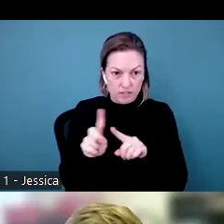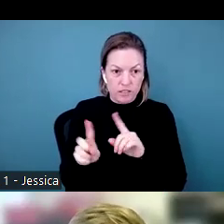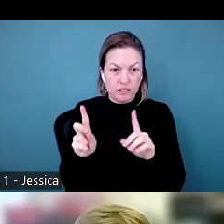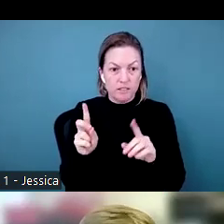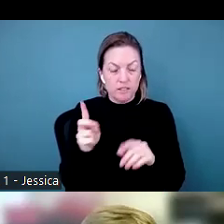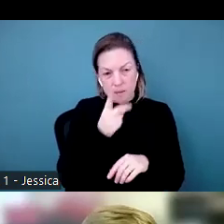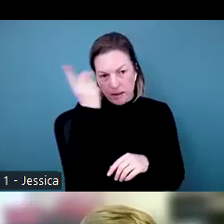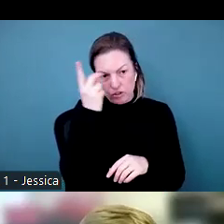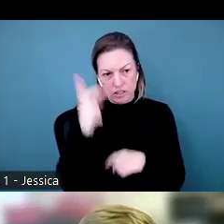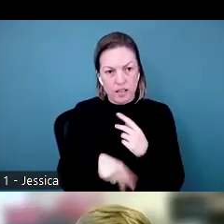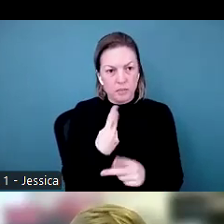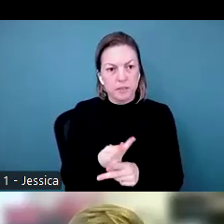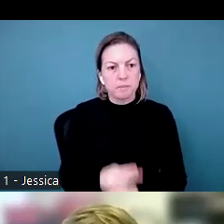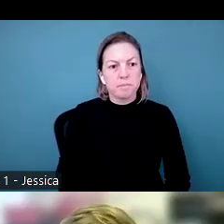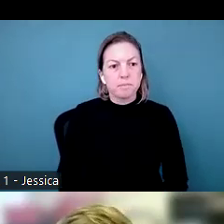slide.